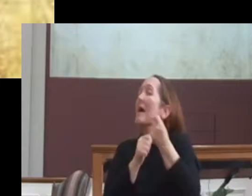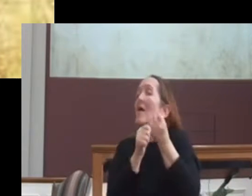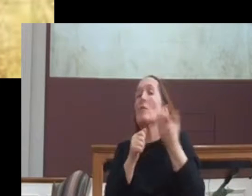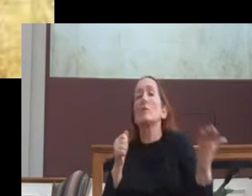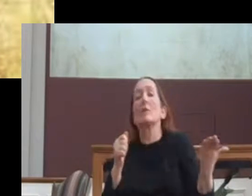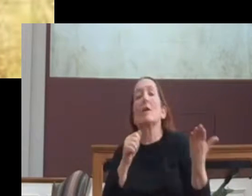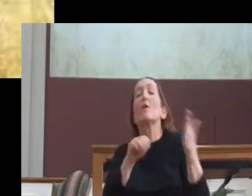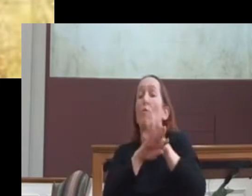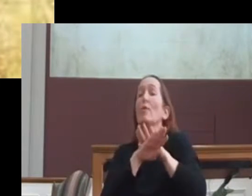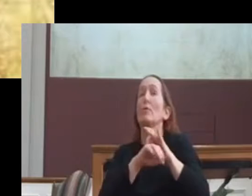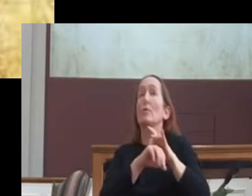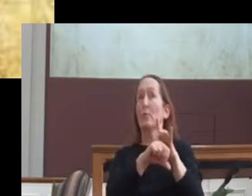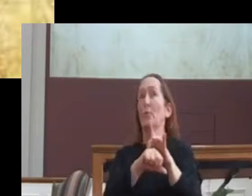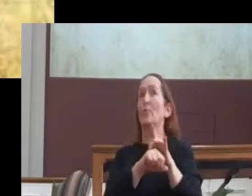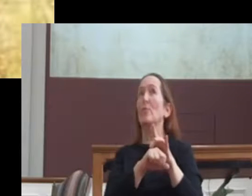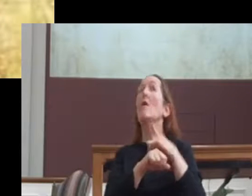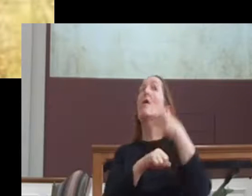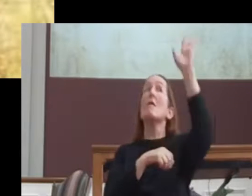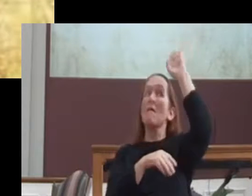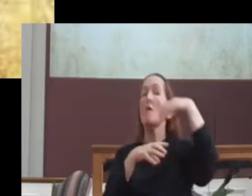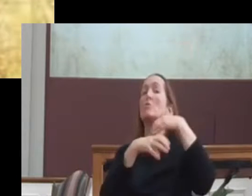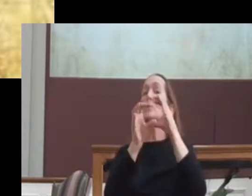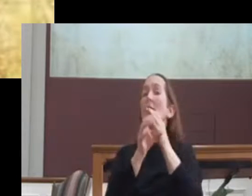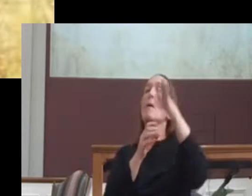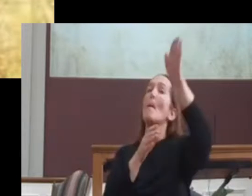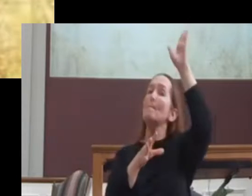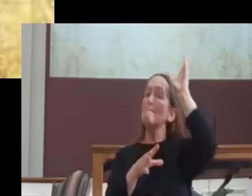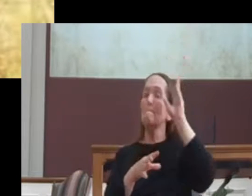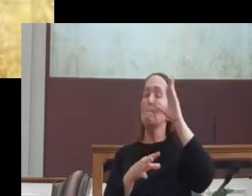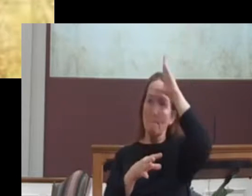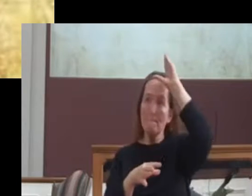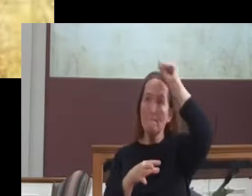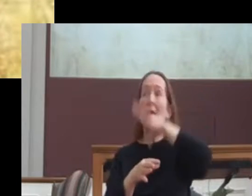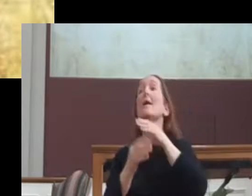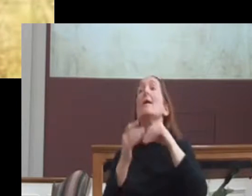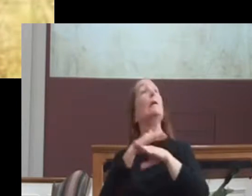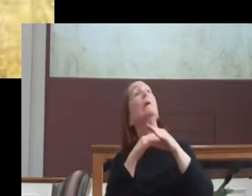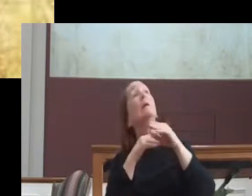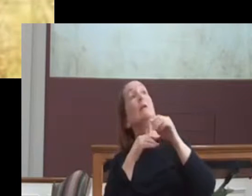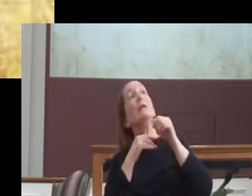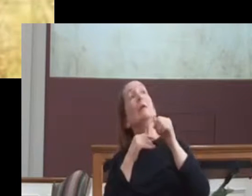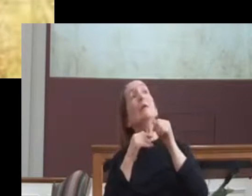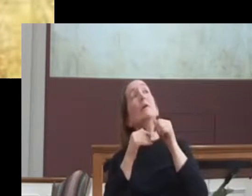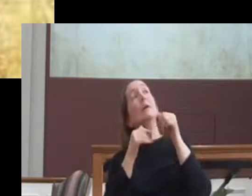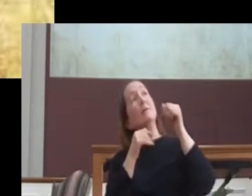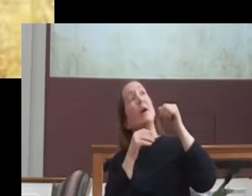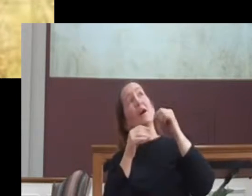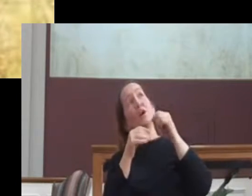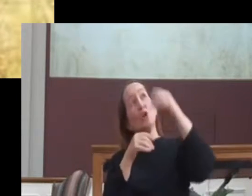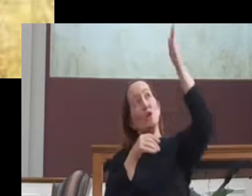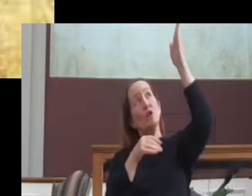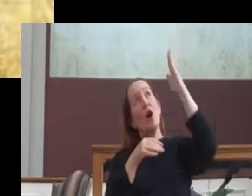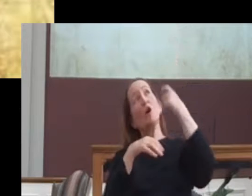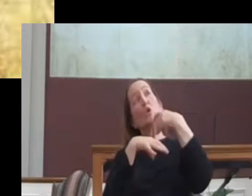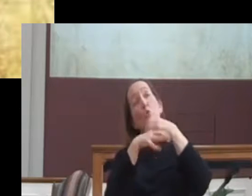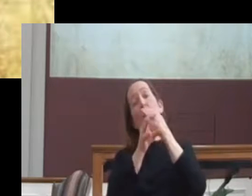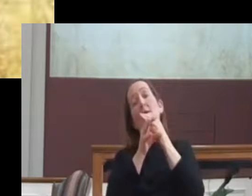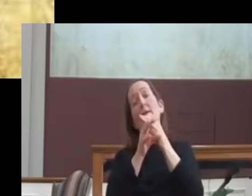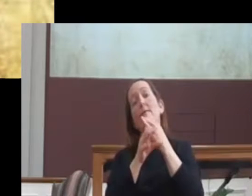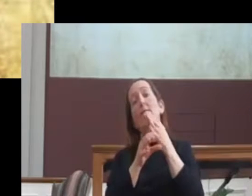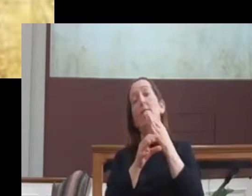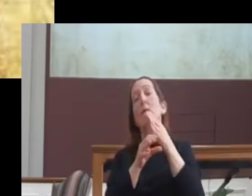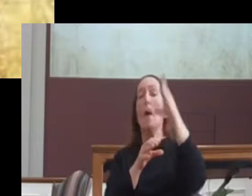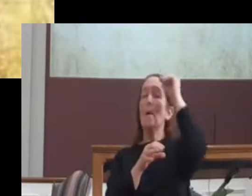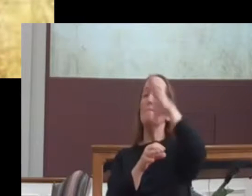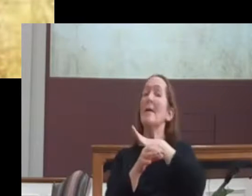over the cattle, and over all the earth, and over every creeping thing that creeps on the earth.' God created man in His own image. In the